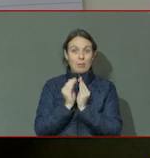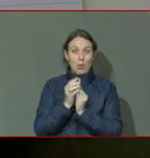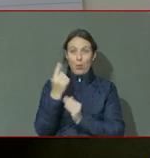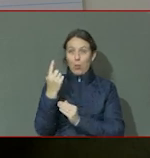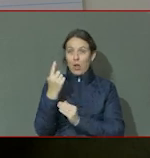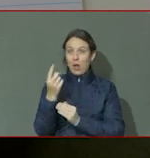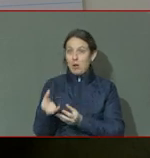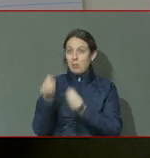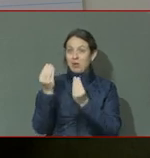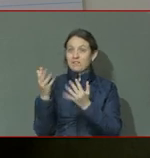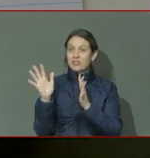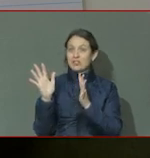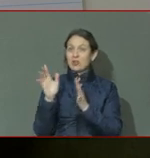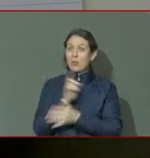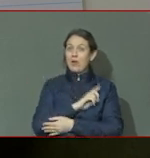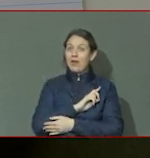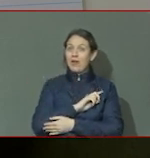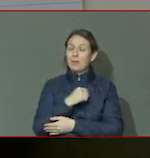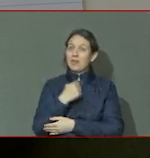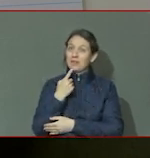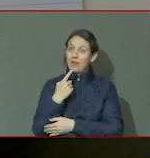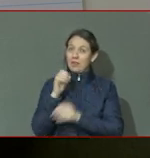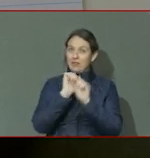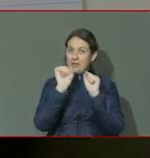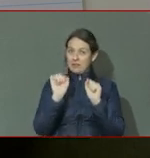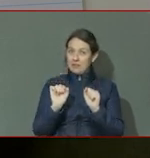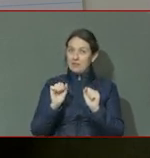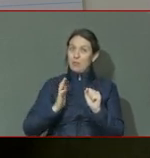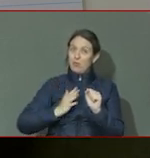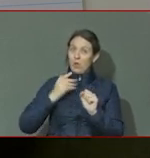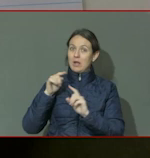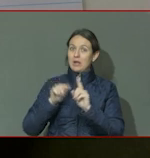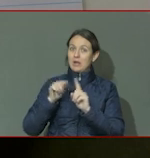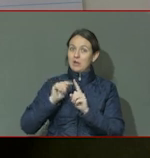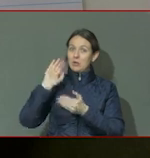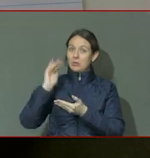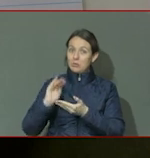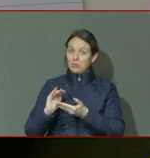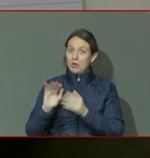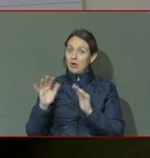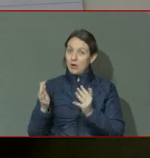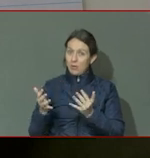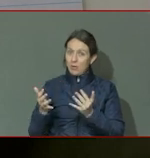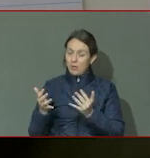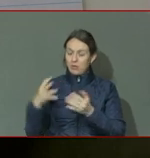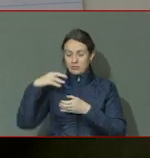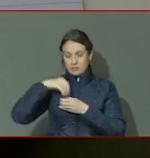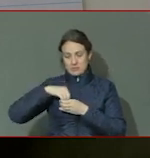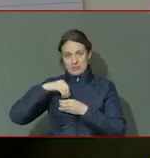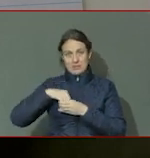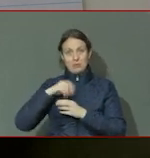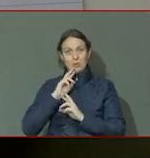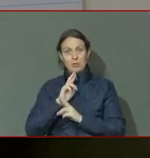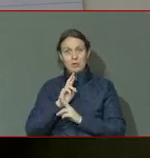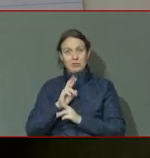3. Because I said the system wants to decrease the temperature by favoring the direction of endothermic. So